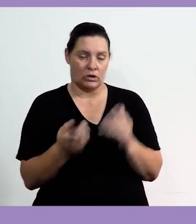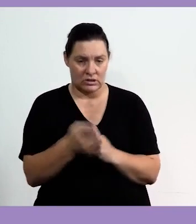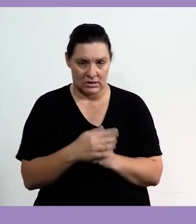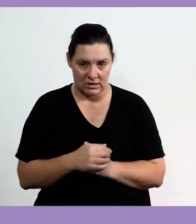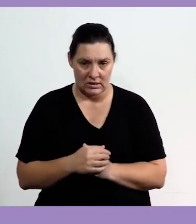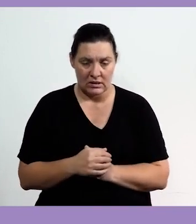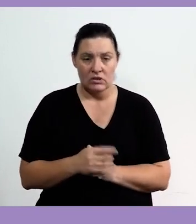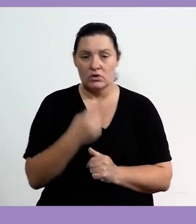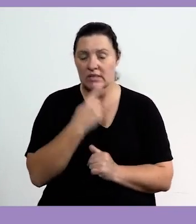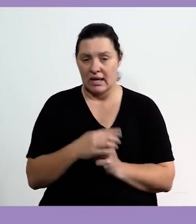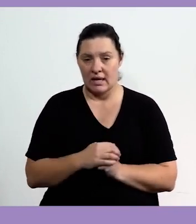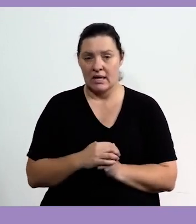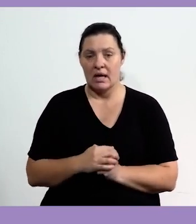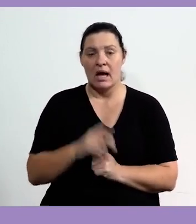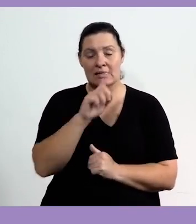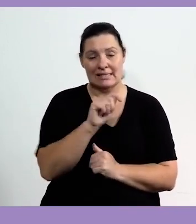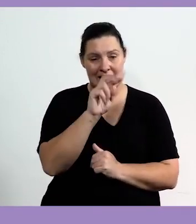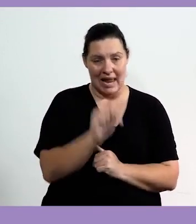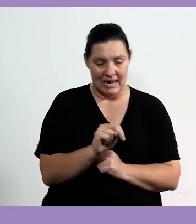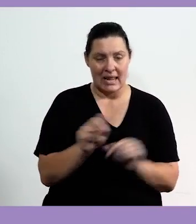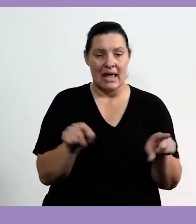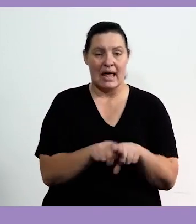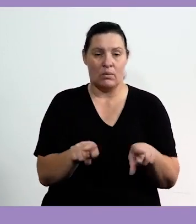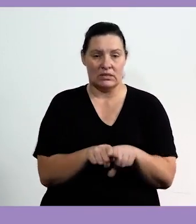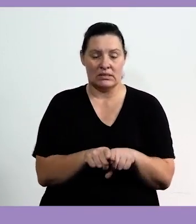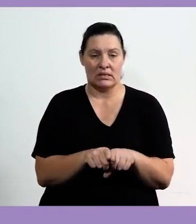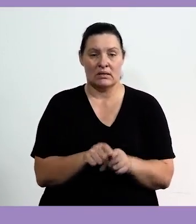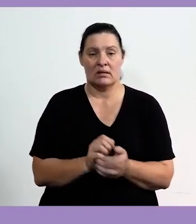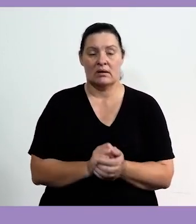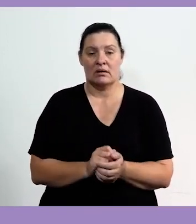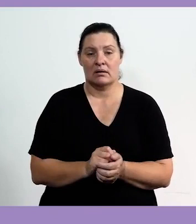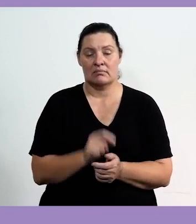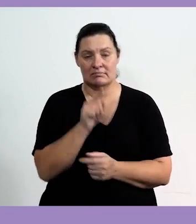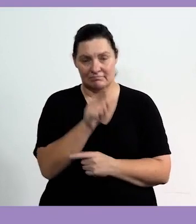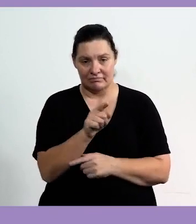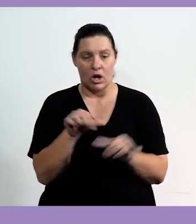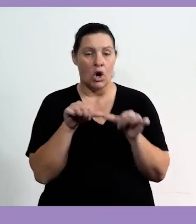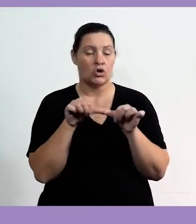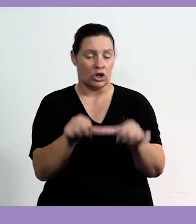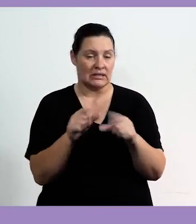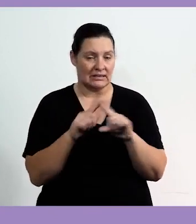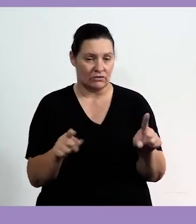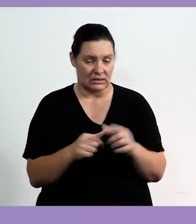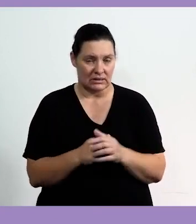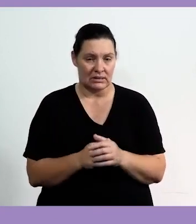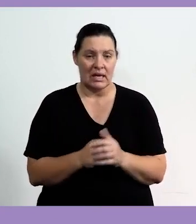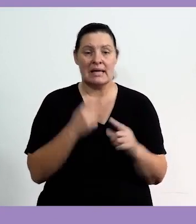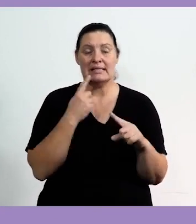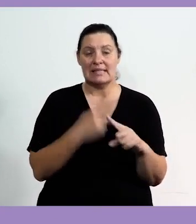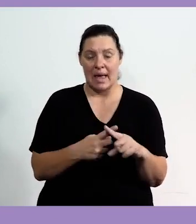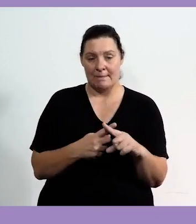our equation. So we are going to say that our Tn is equals to, that is my constant